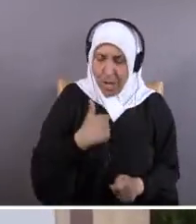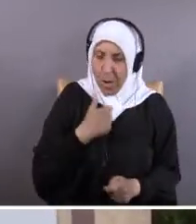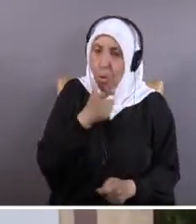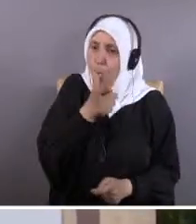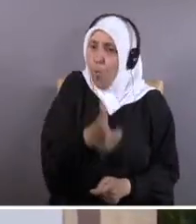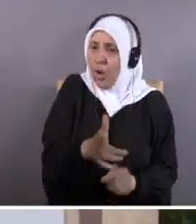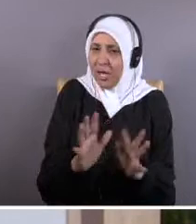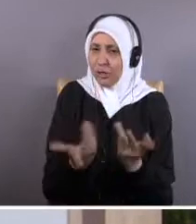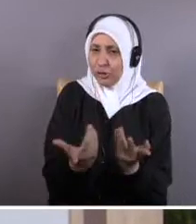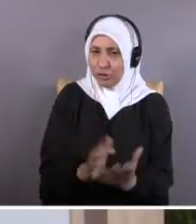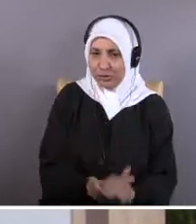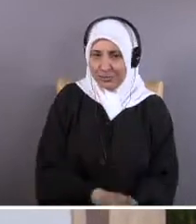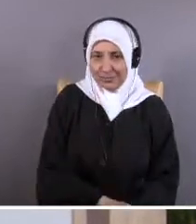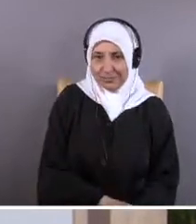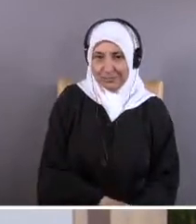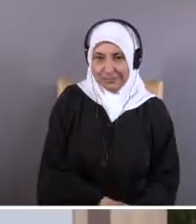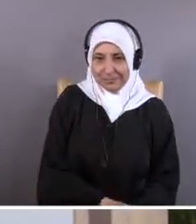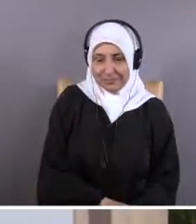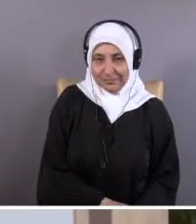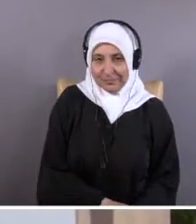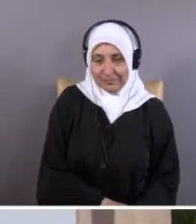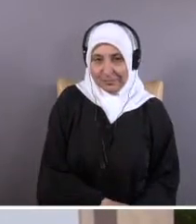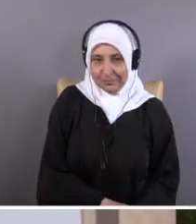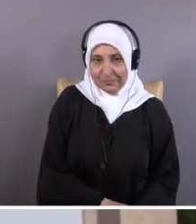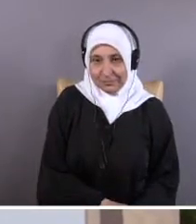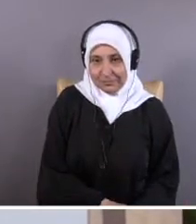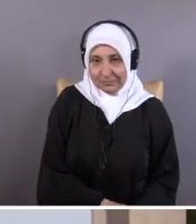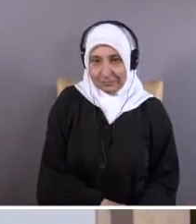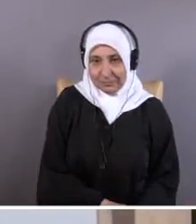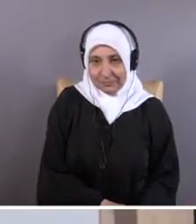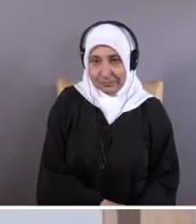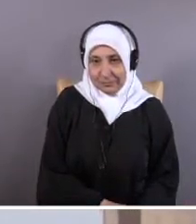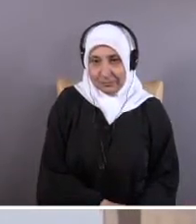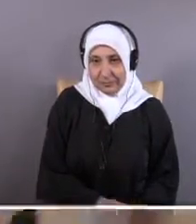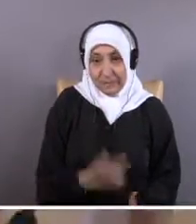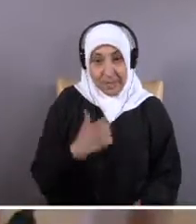we are dependent, we're now going to solar energy.